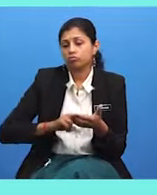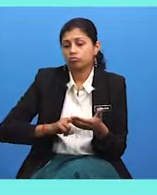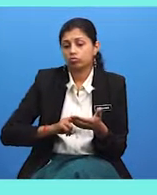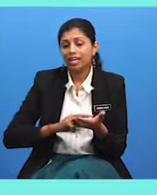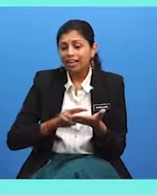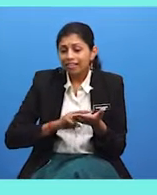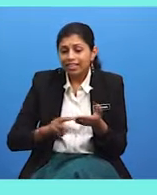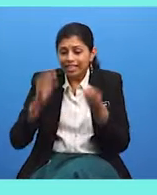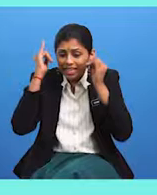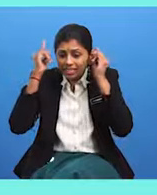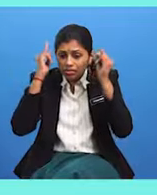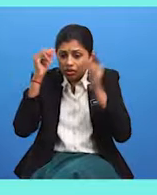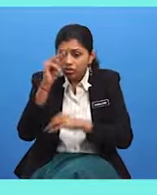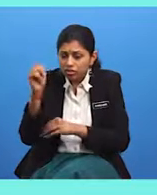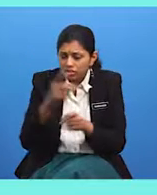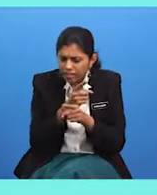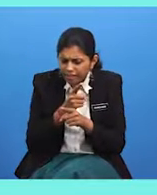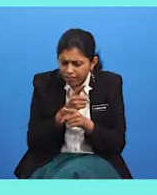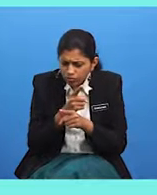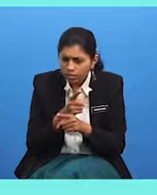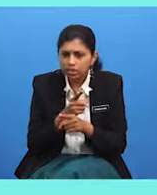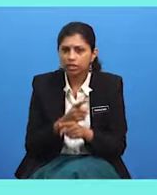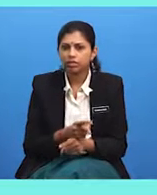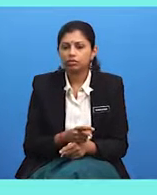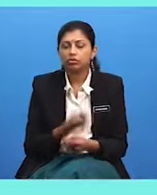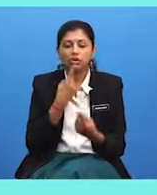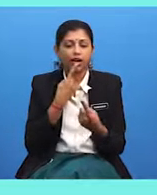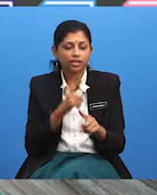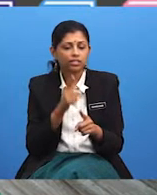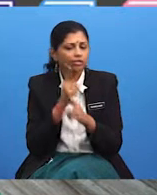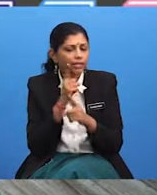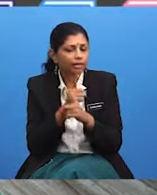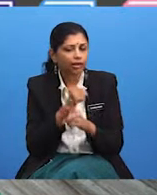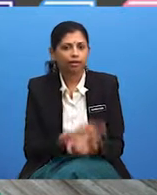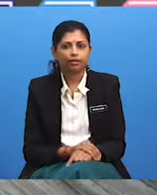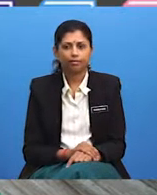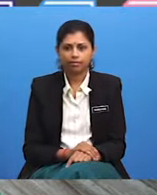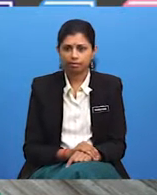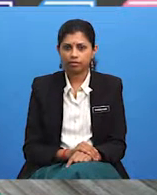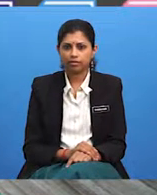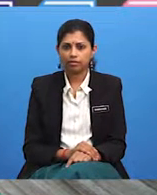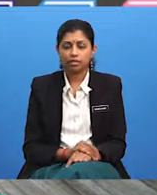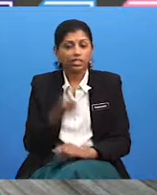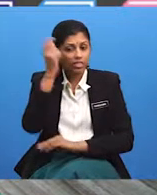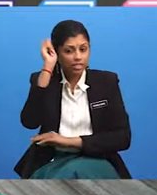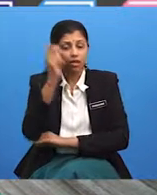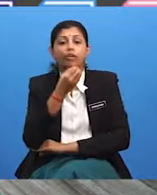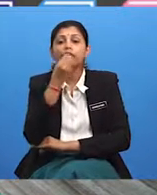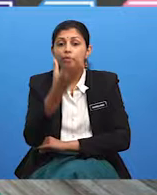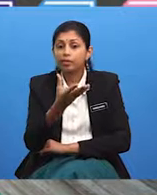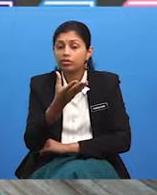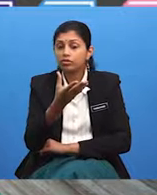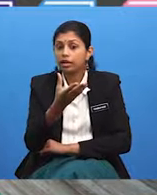instructions carefully so your answers won't stray. Doreen did mention in